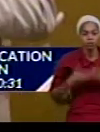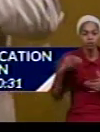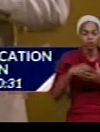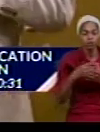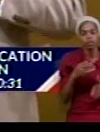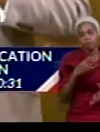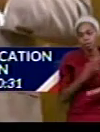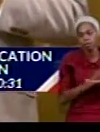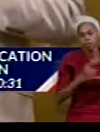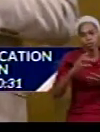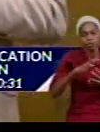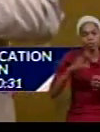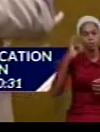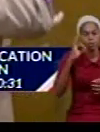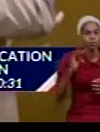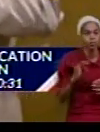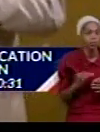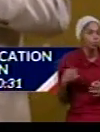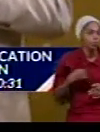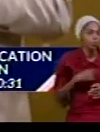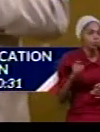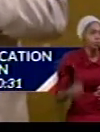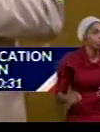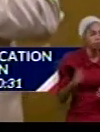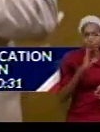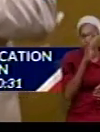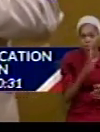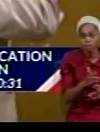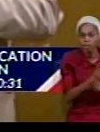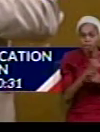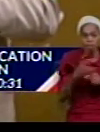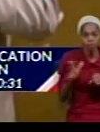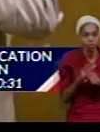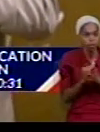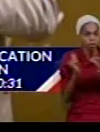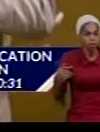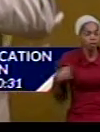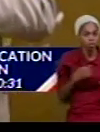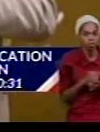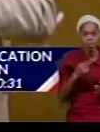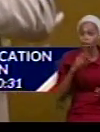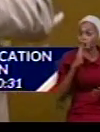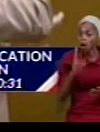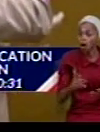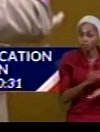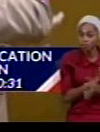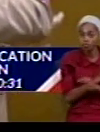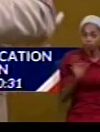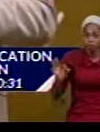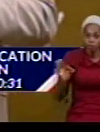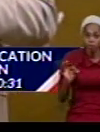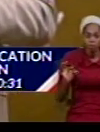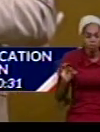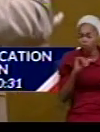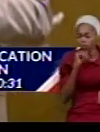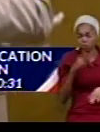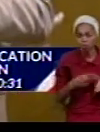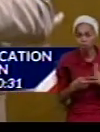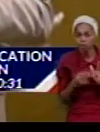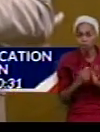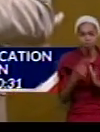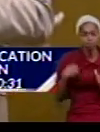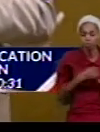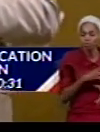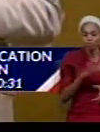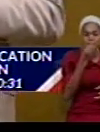careful. Now that we are free, it doesn't mean we just eat anyhow and eat anything. There's a principle that must guide us